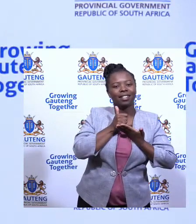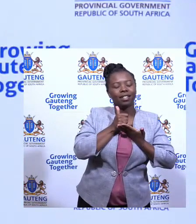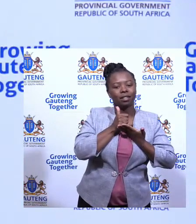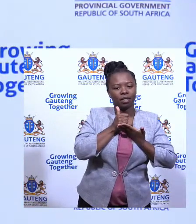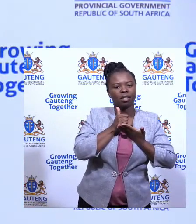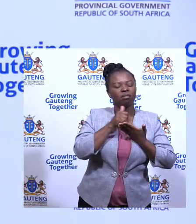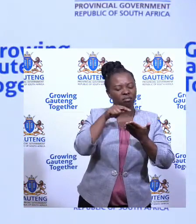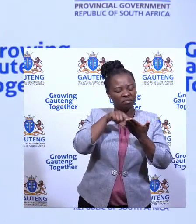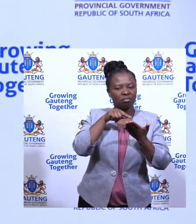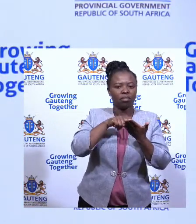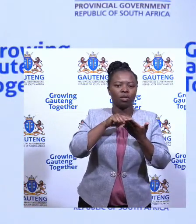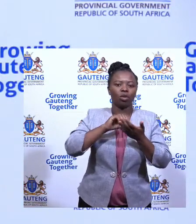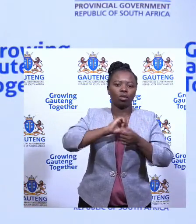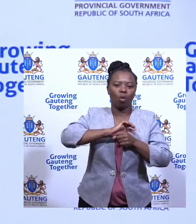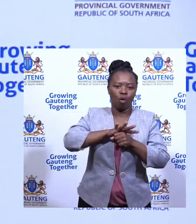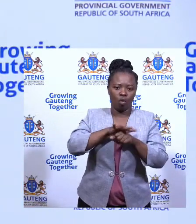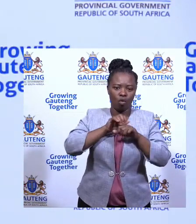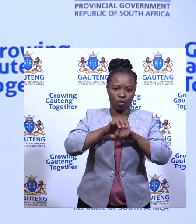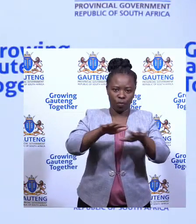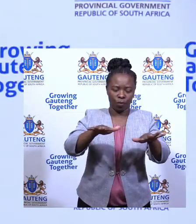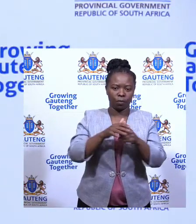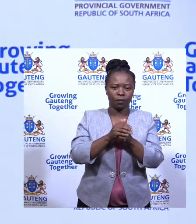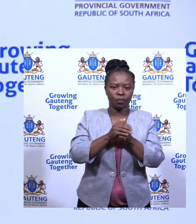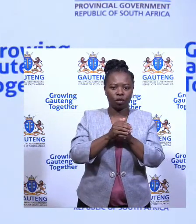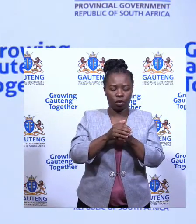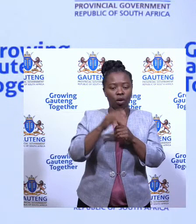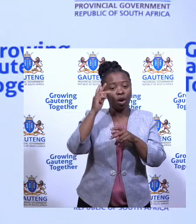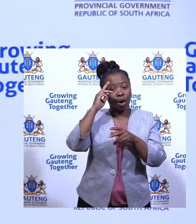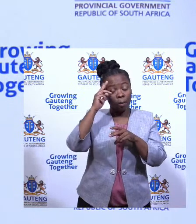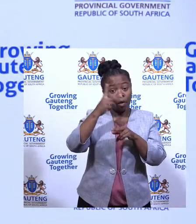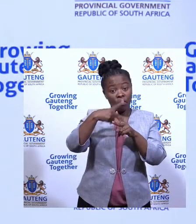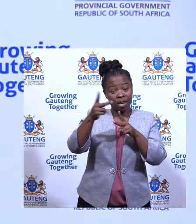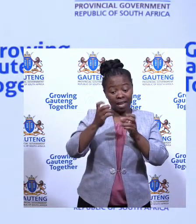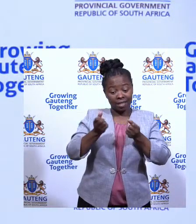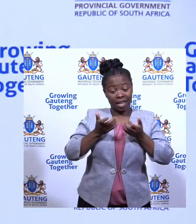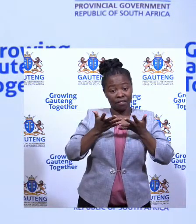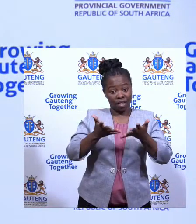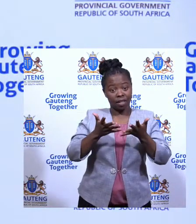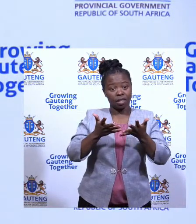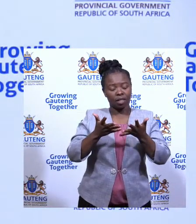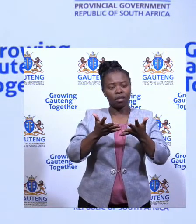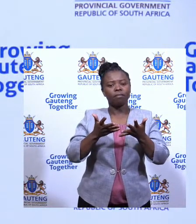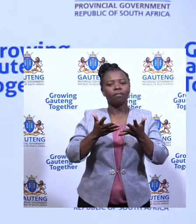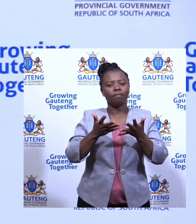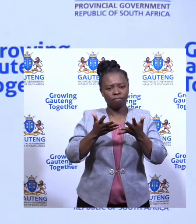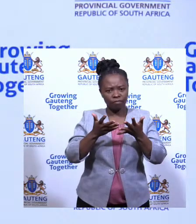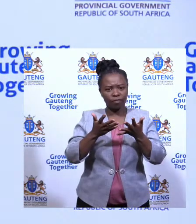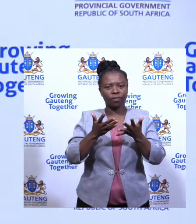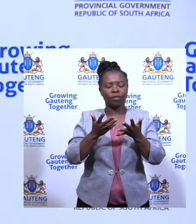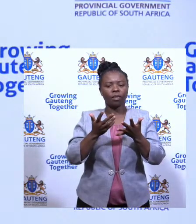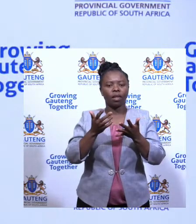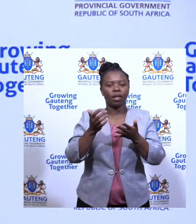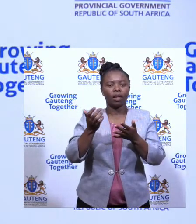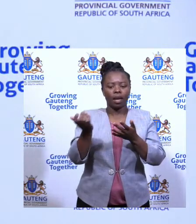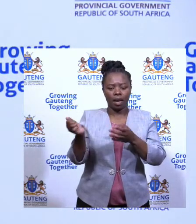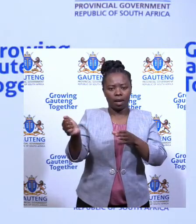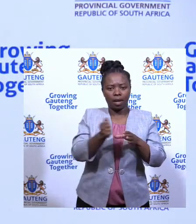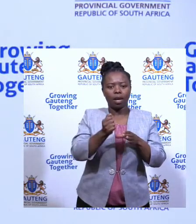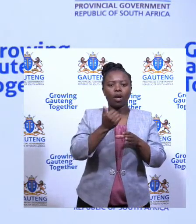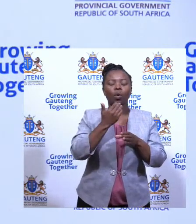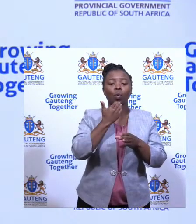pandemic. Now, the professional service provider that we've appointed was Secure Health